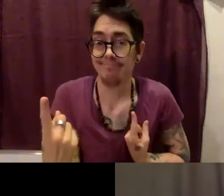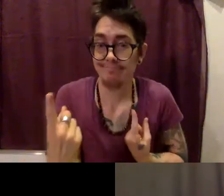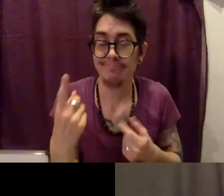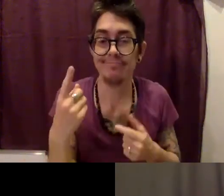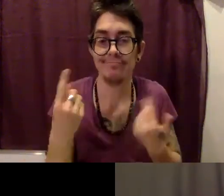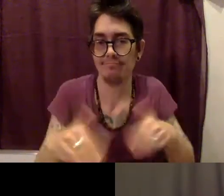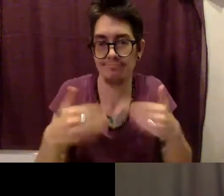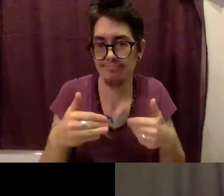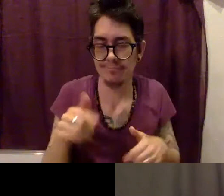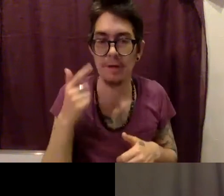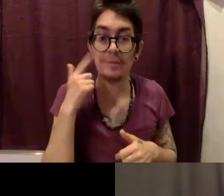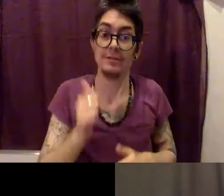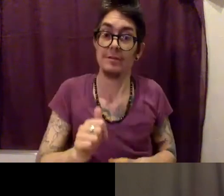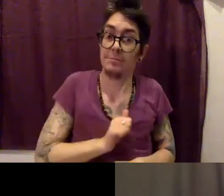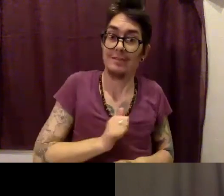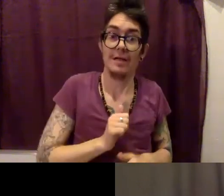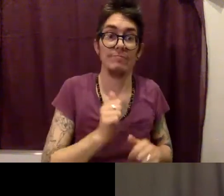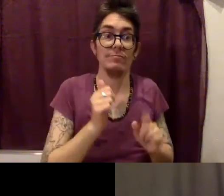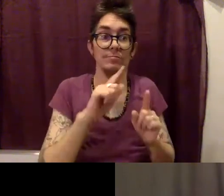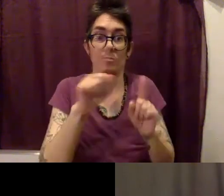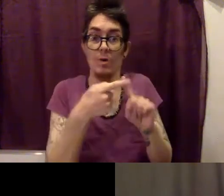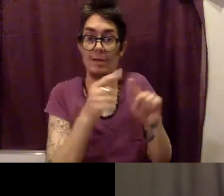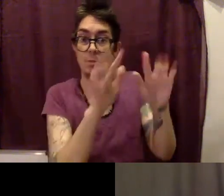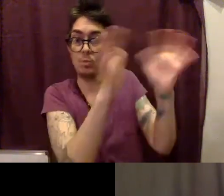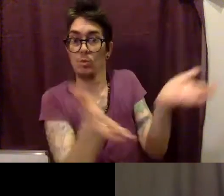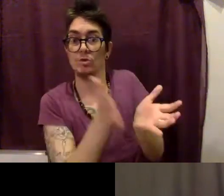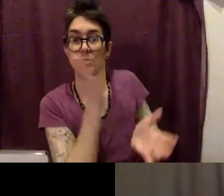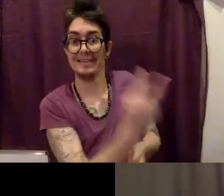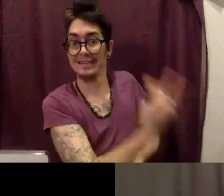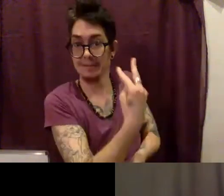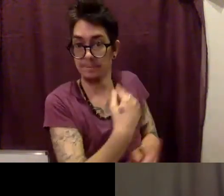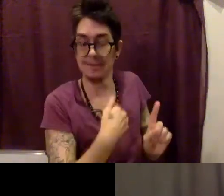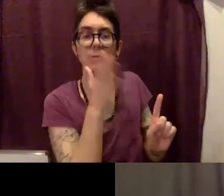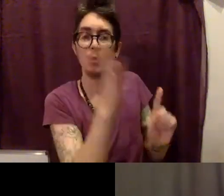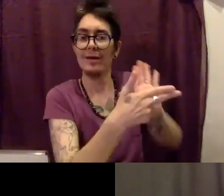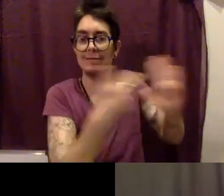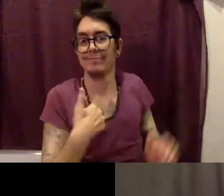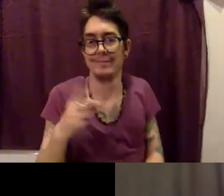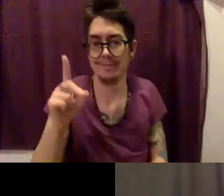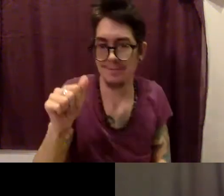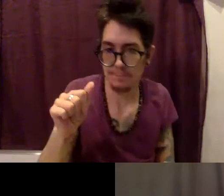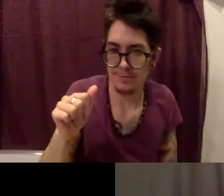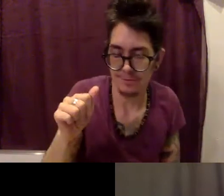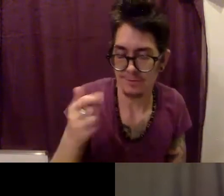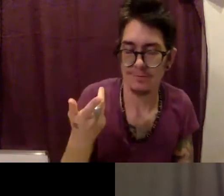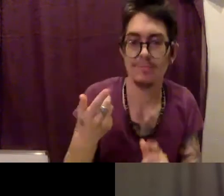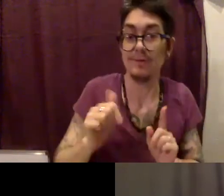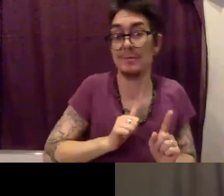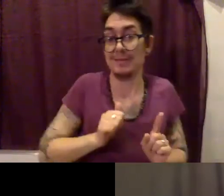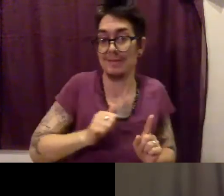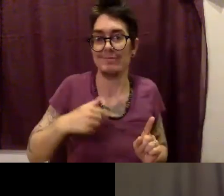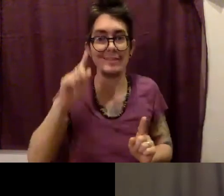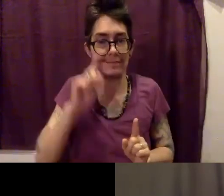Okay, great. So I empathize with that deeply myself. When the world sees me, they will label